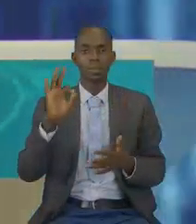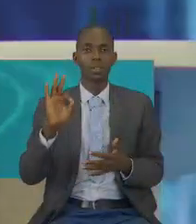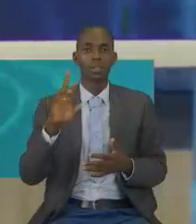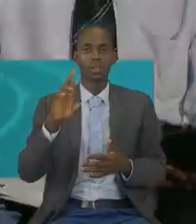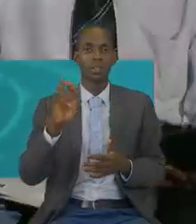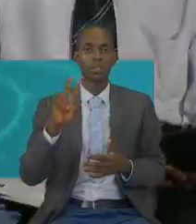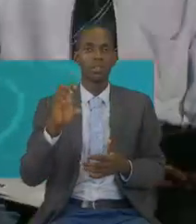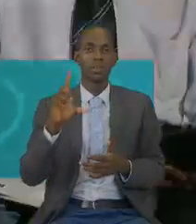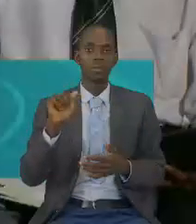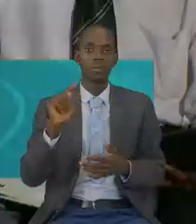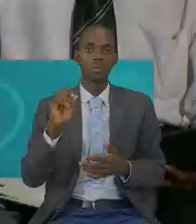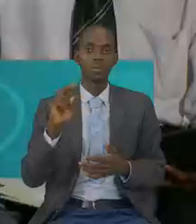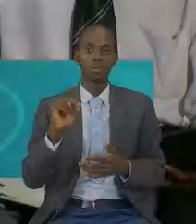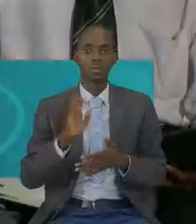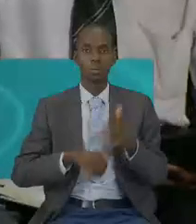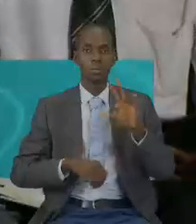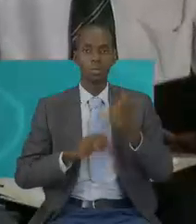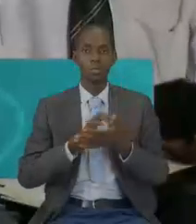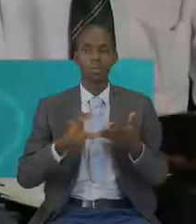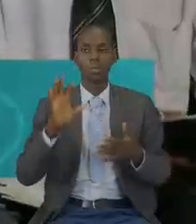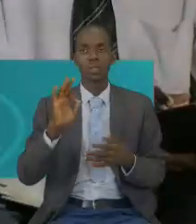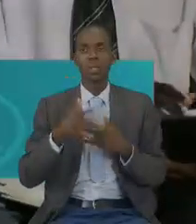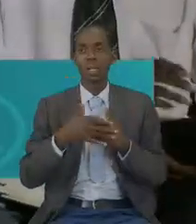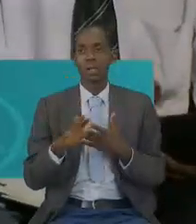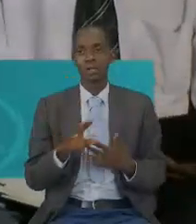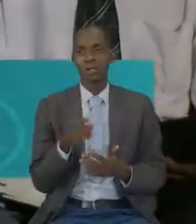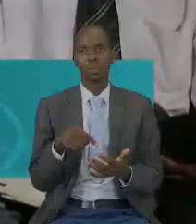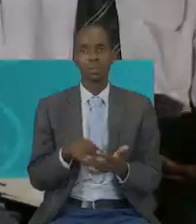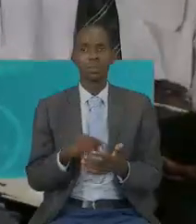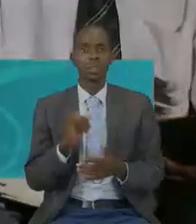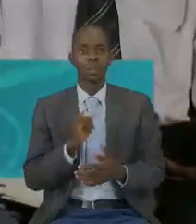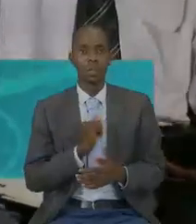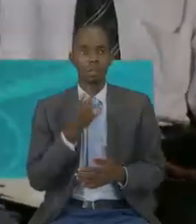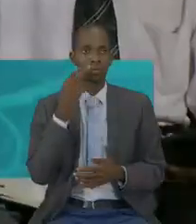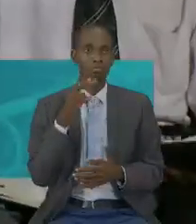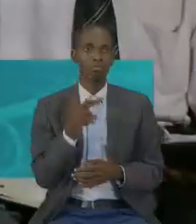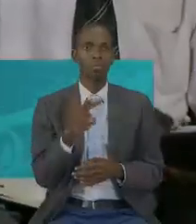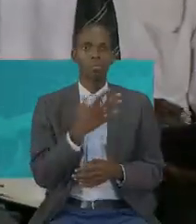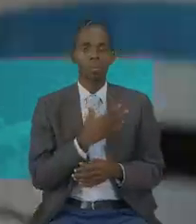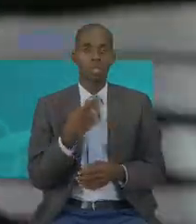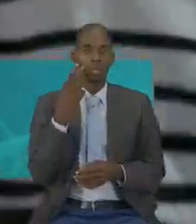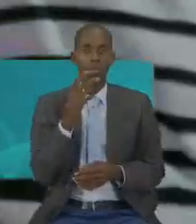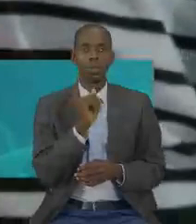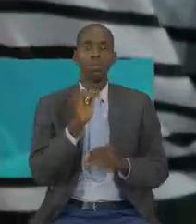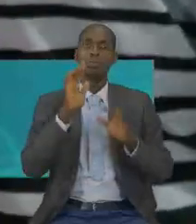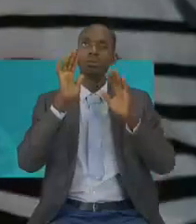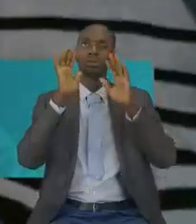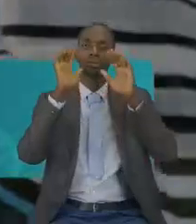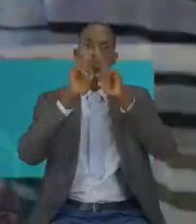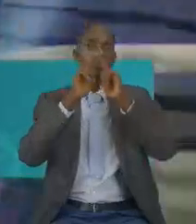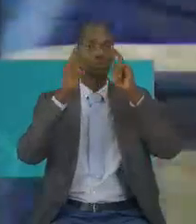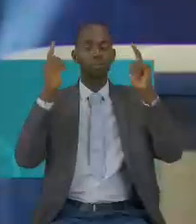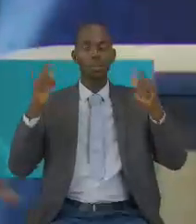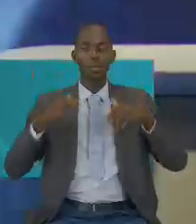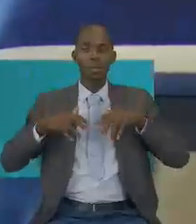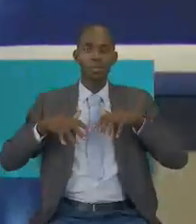from verse 9. After this, I beheld, and lo, a great